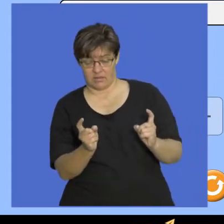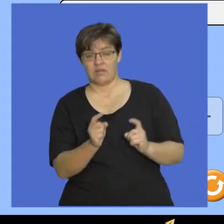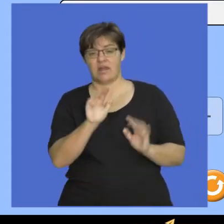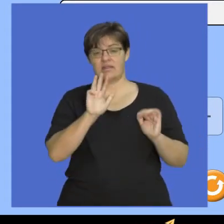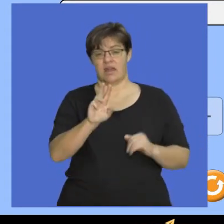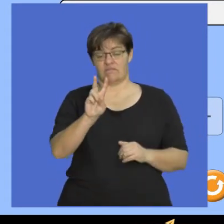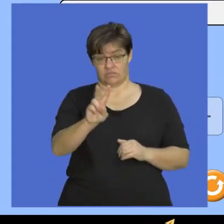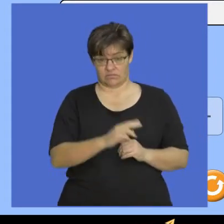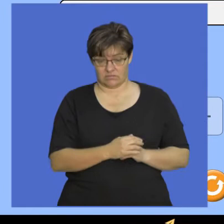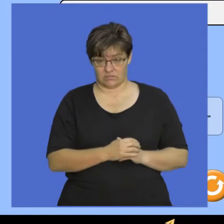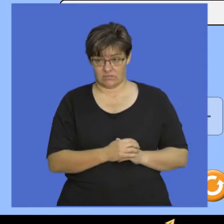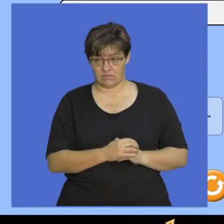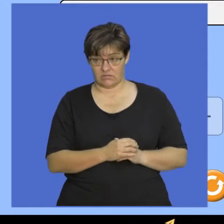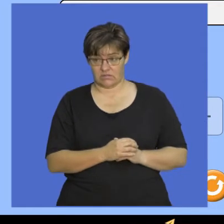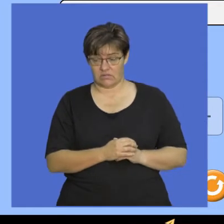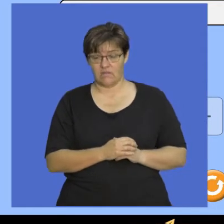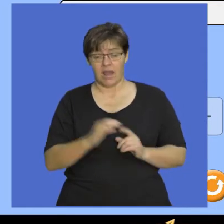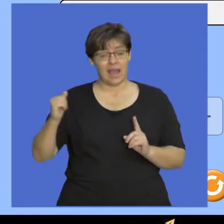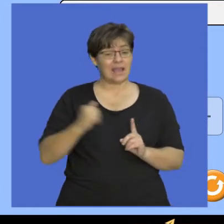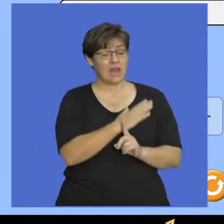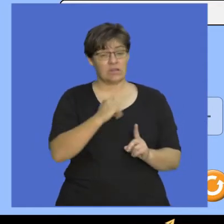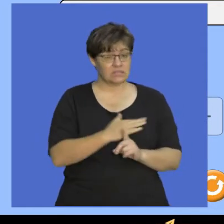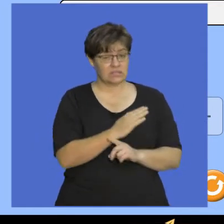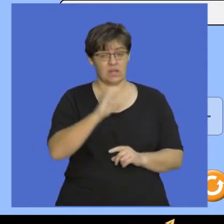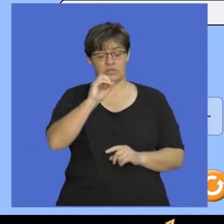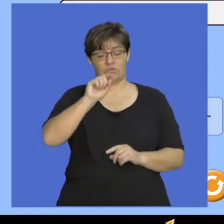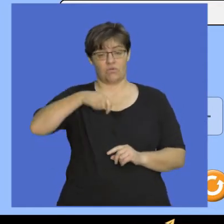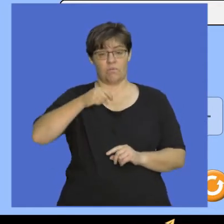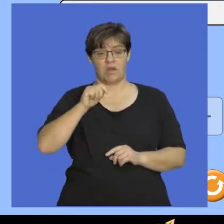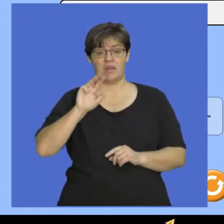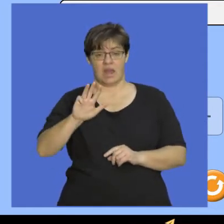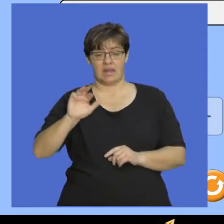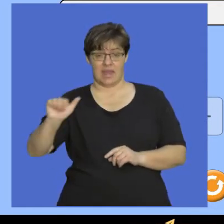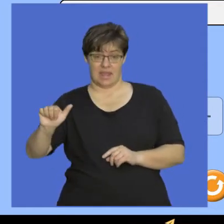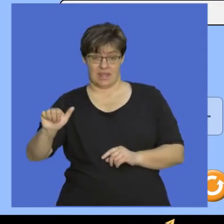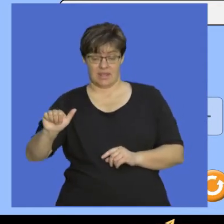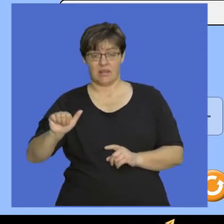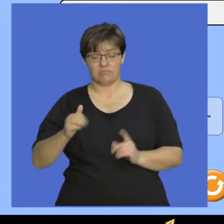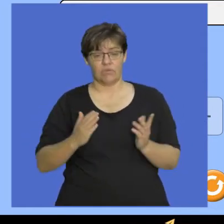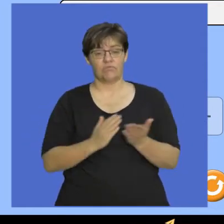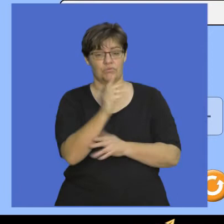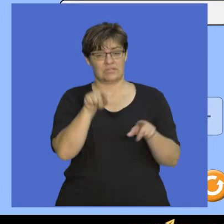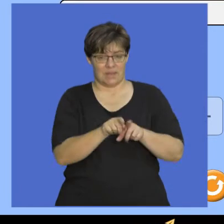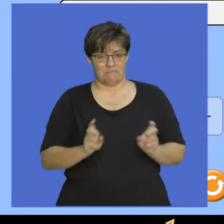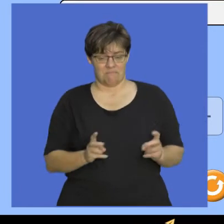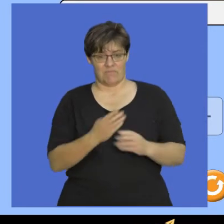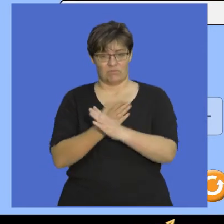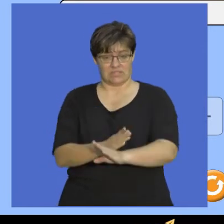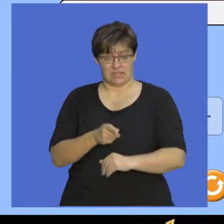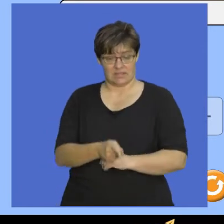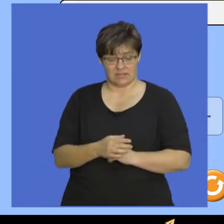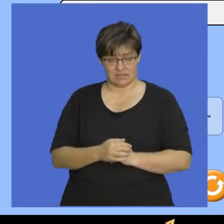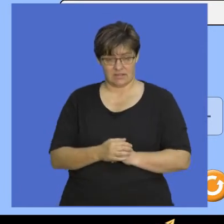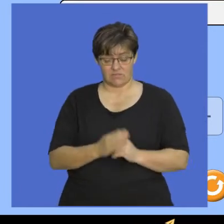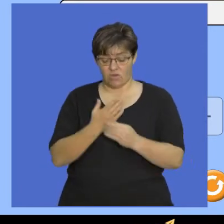resistor. It gives us 9 volts, and then there is a current of 0.9 amperes passing through the very same resistor. So we